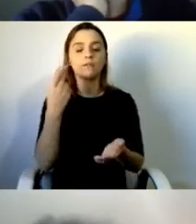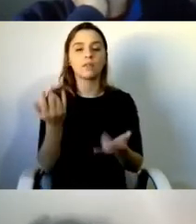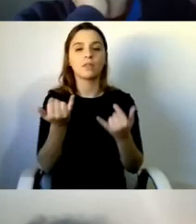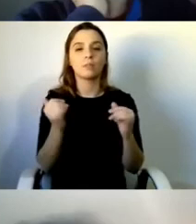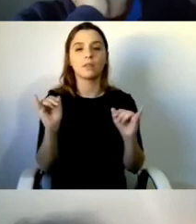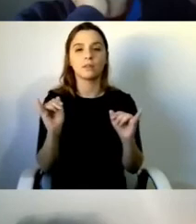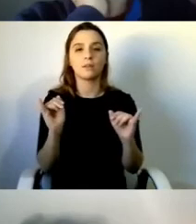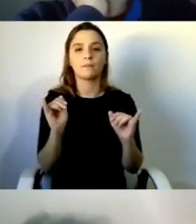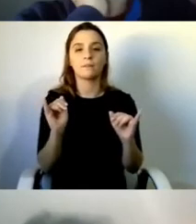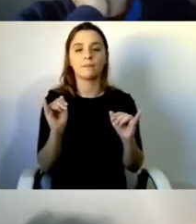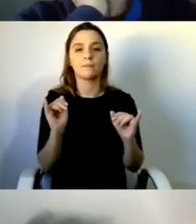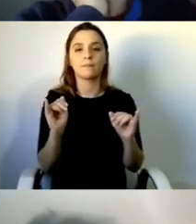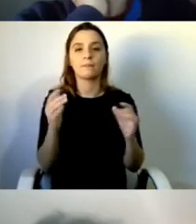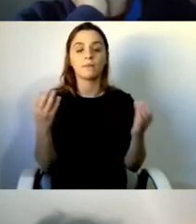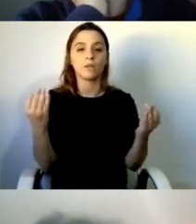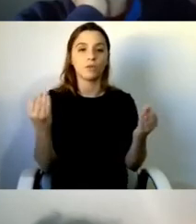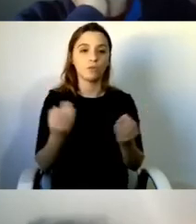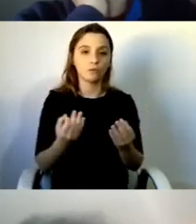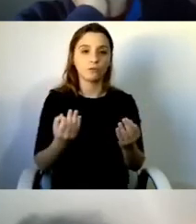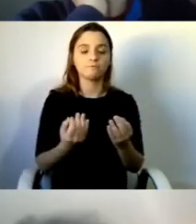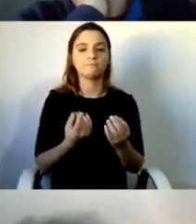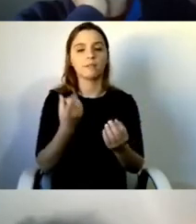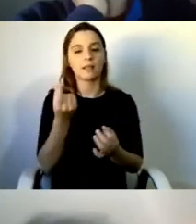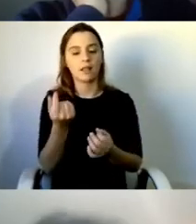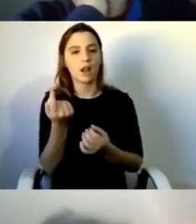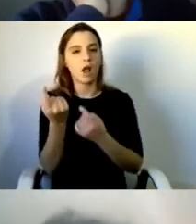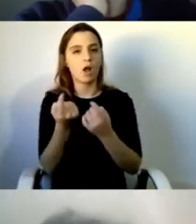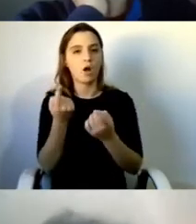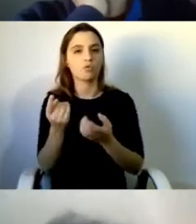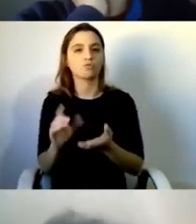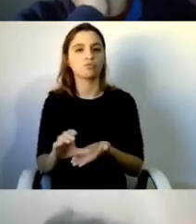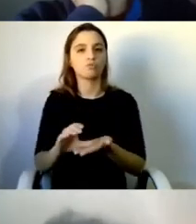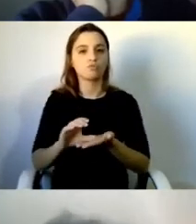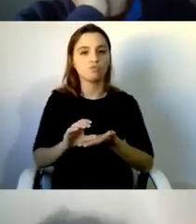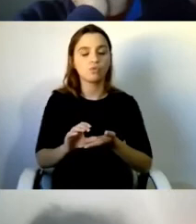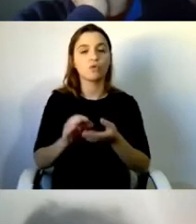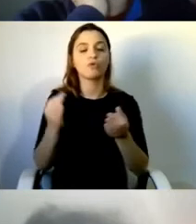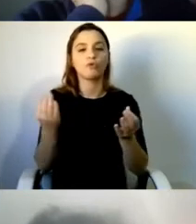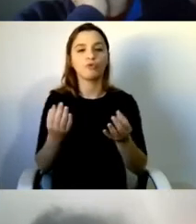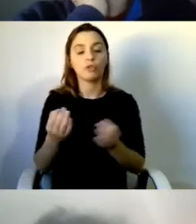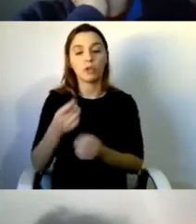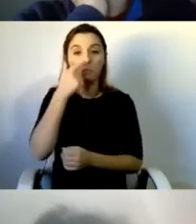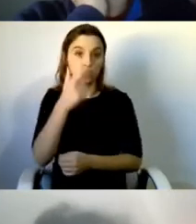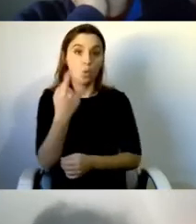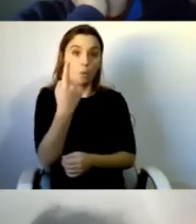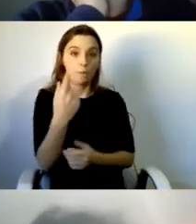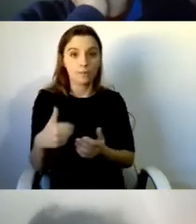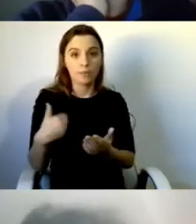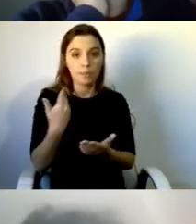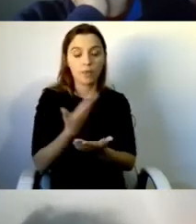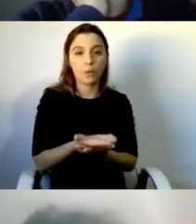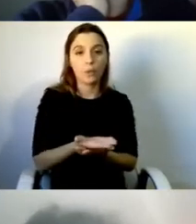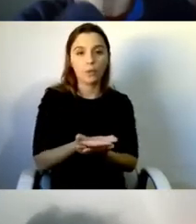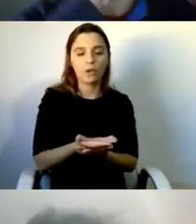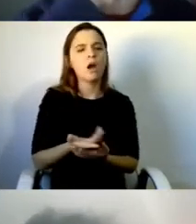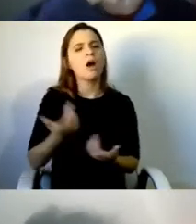got some funding from a Dutch donor to test the personal